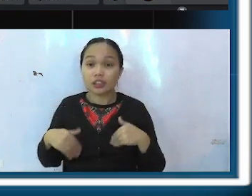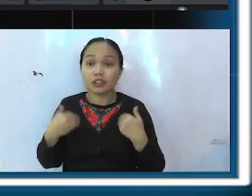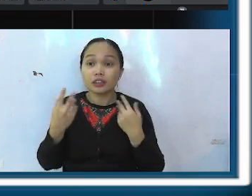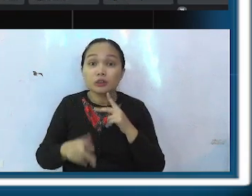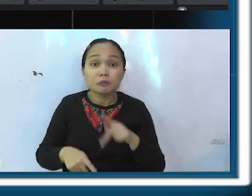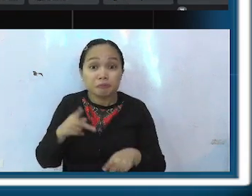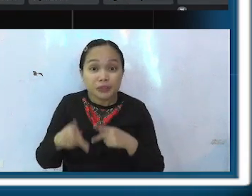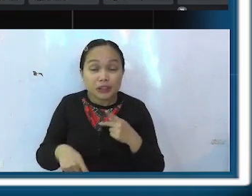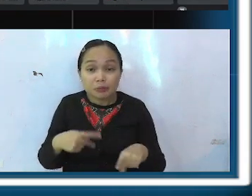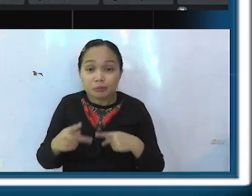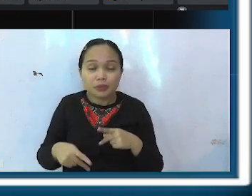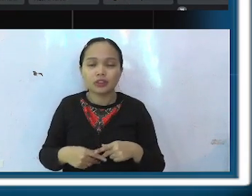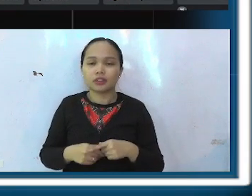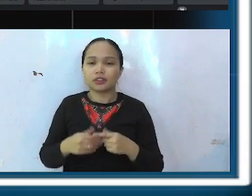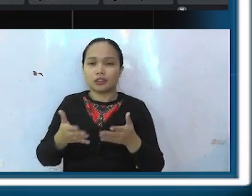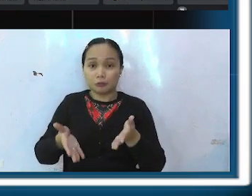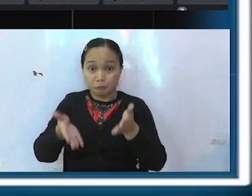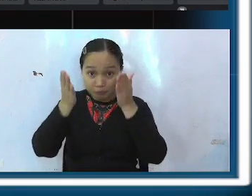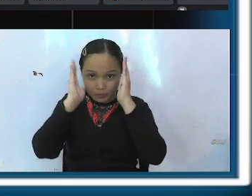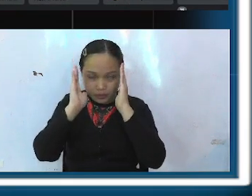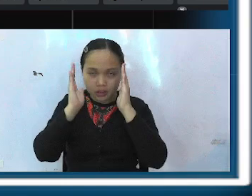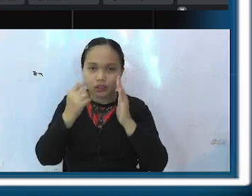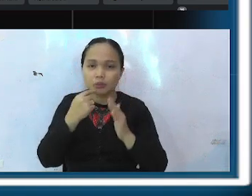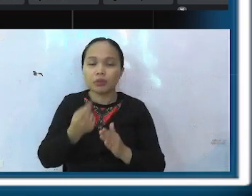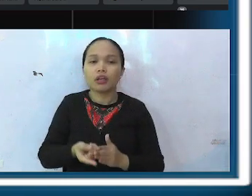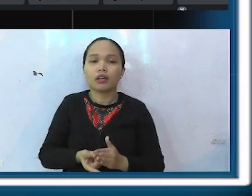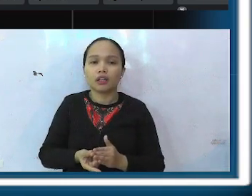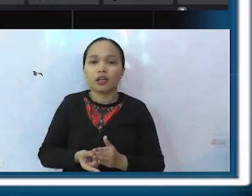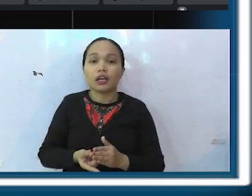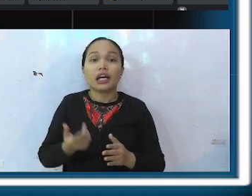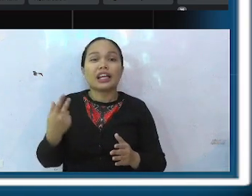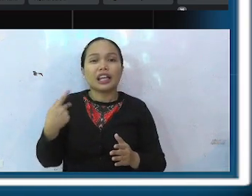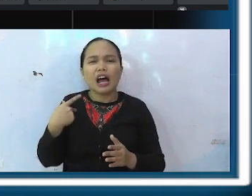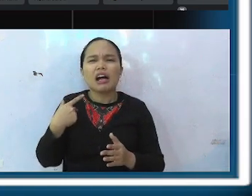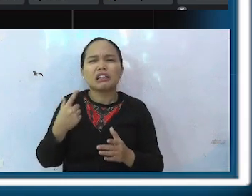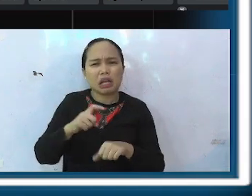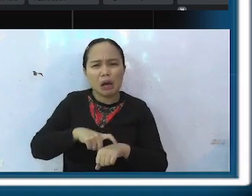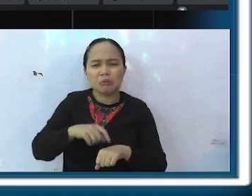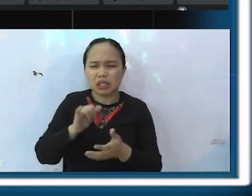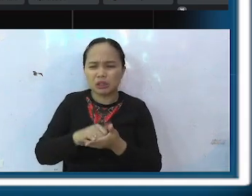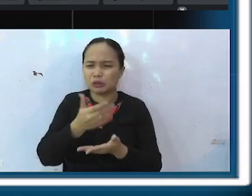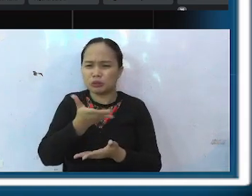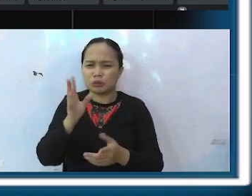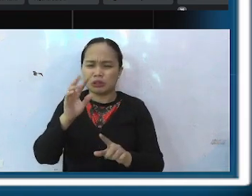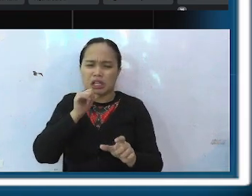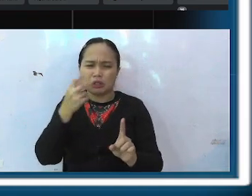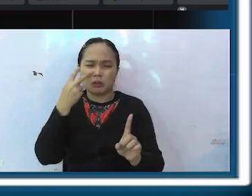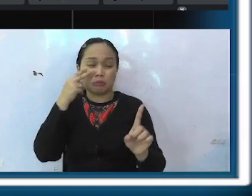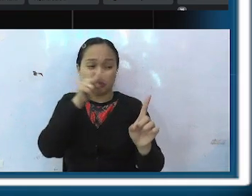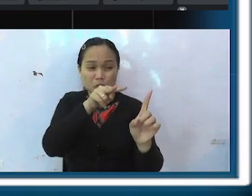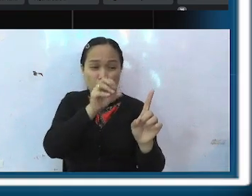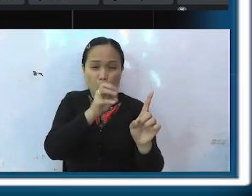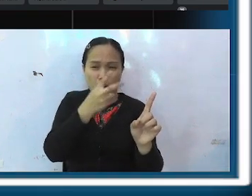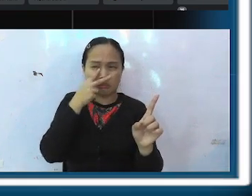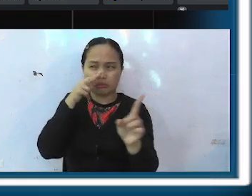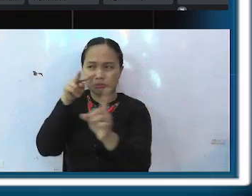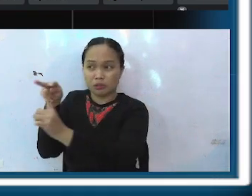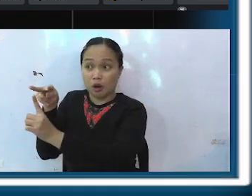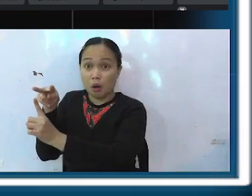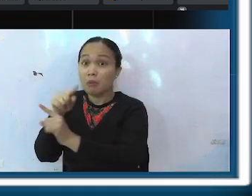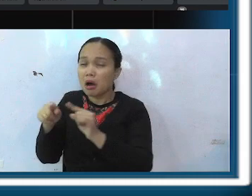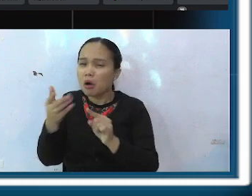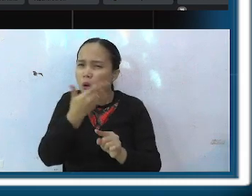niyo ito. Put this in your mind. There will be times that you will not look on the left. You're not looking on the right. You're just looking straight.